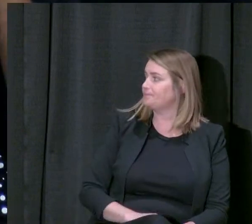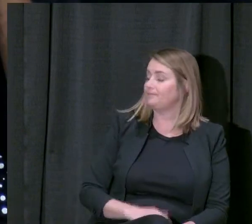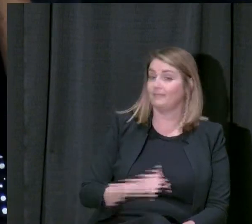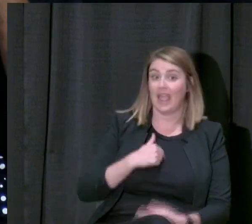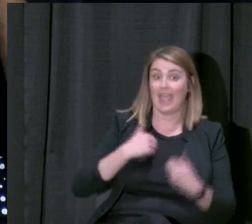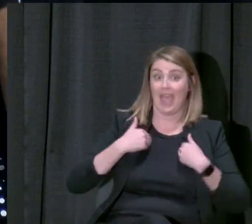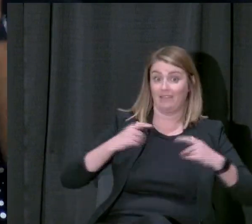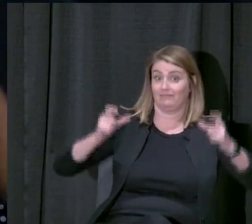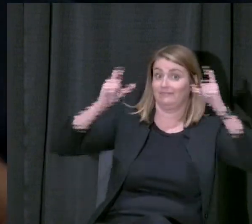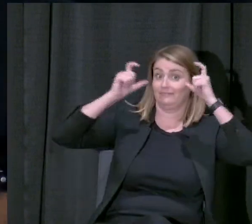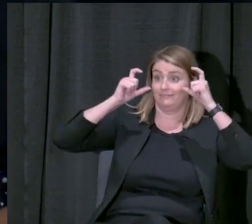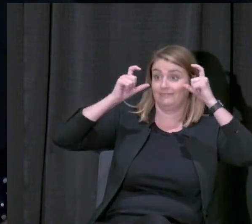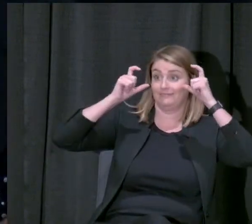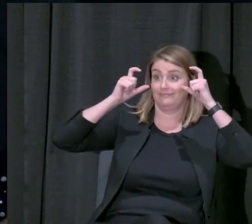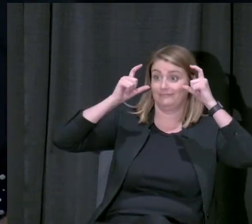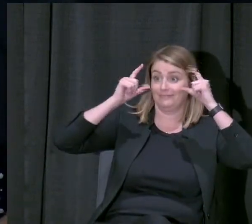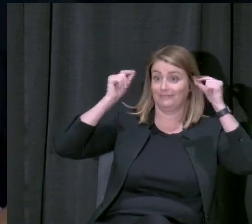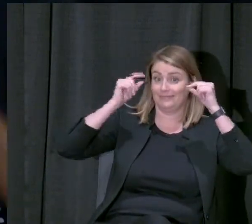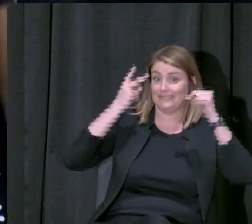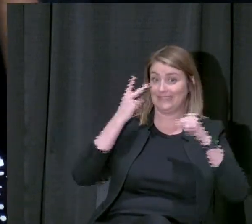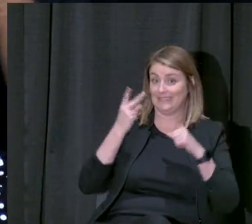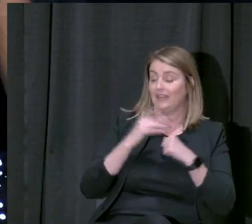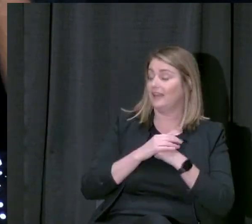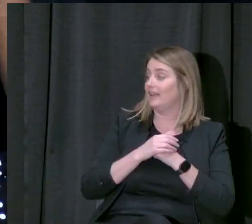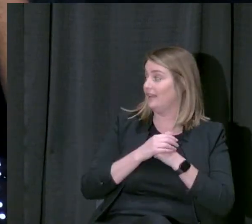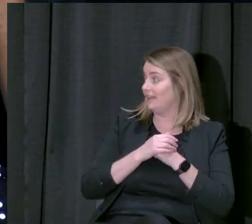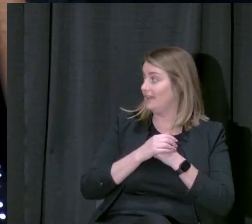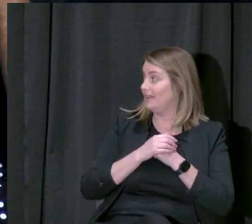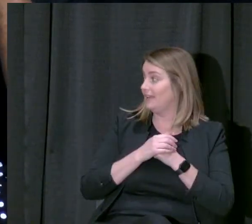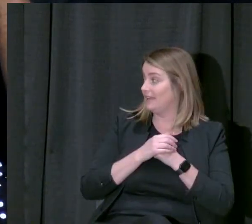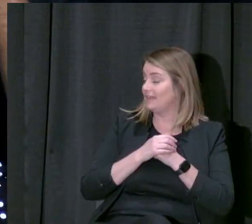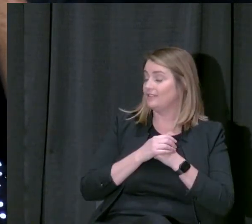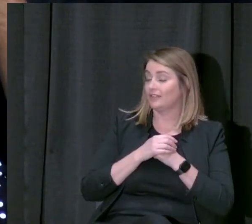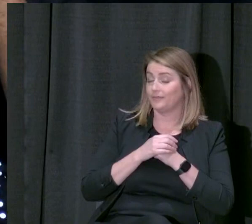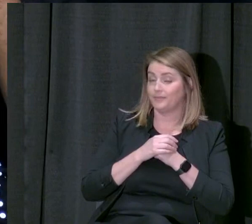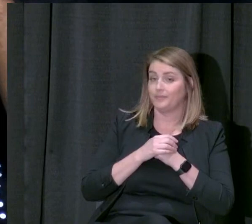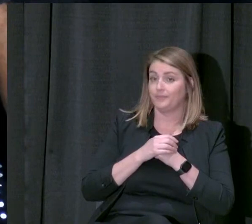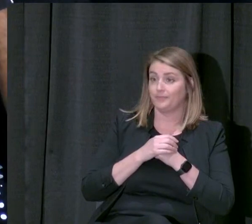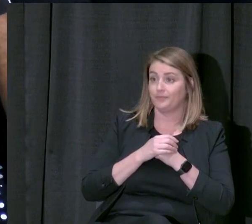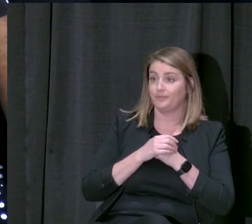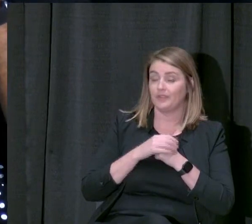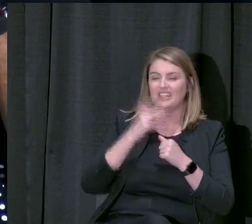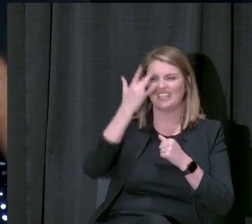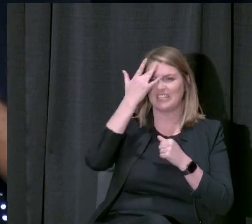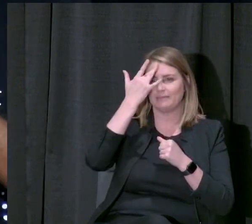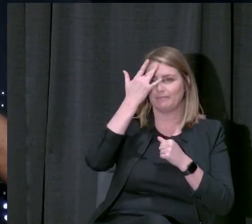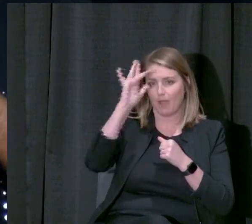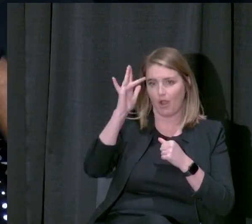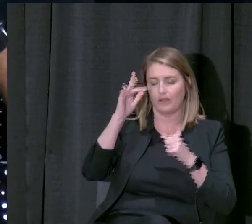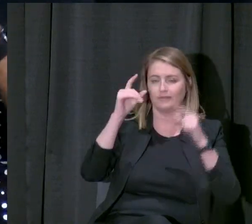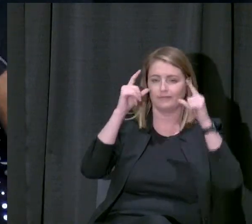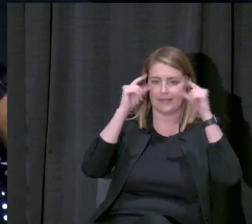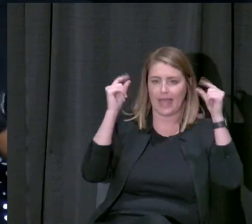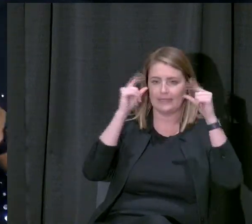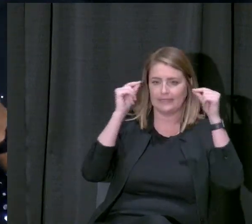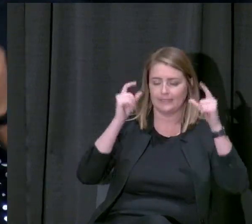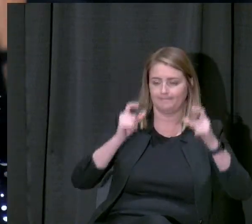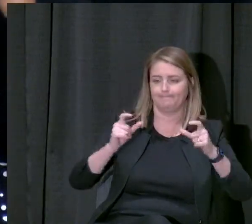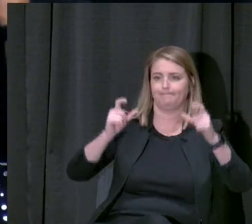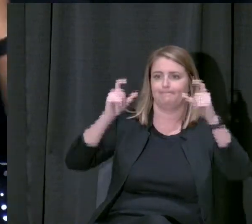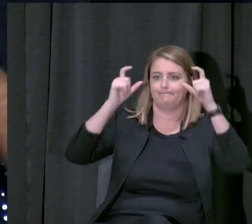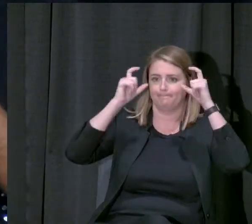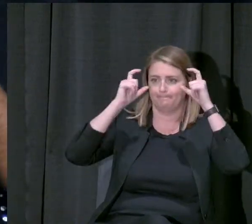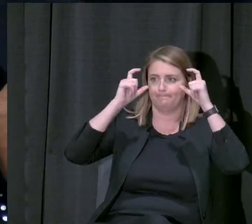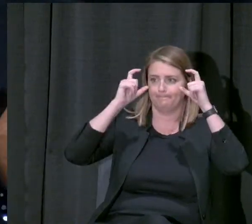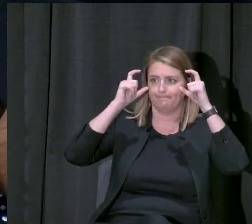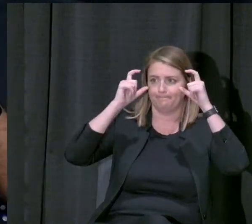on as we speak. So basically, they are a pair of like smart glasses, but they sort of like fit on